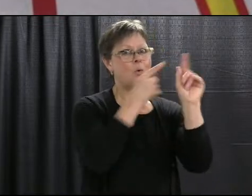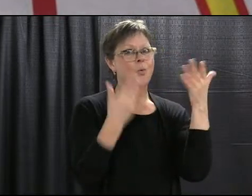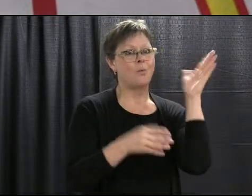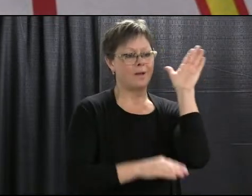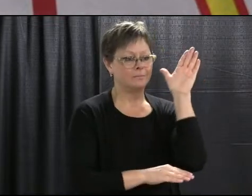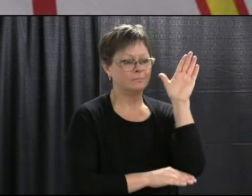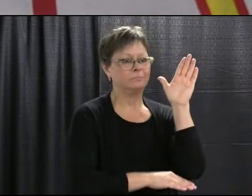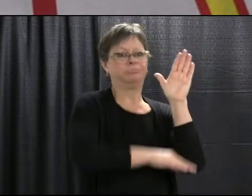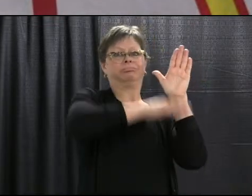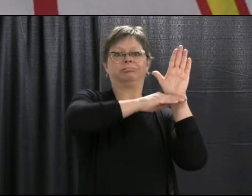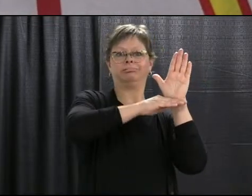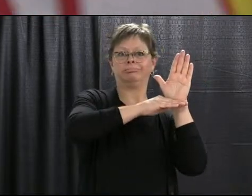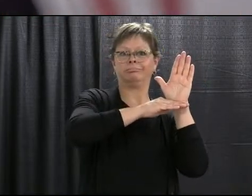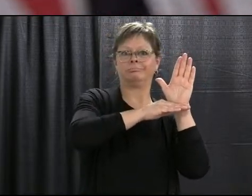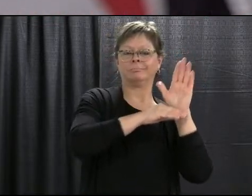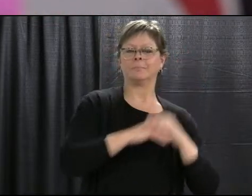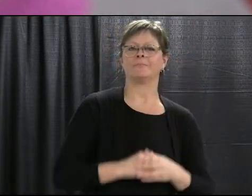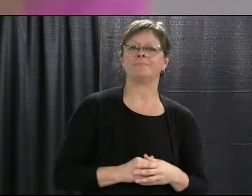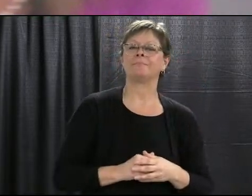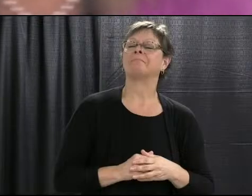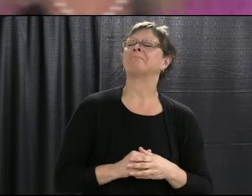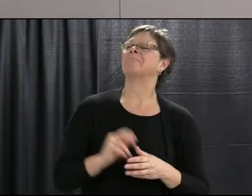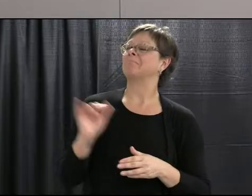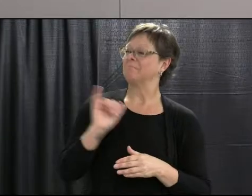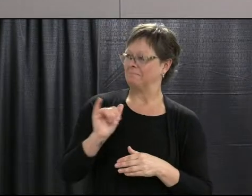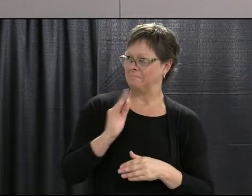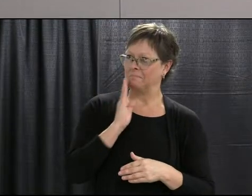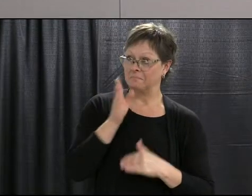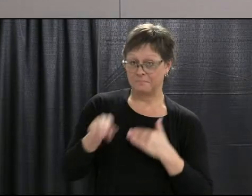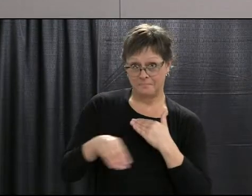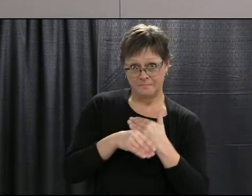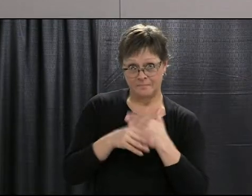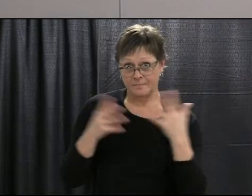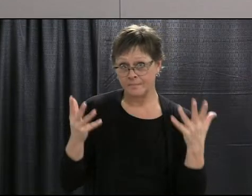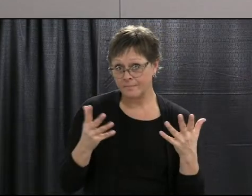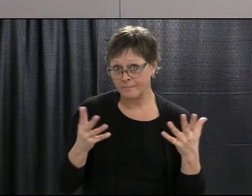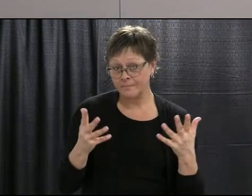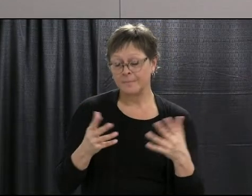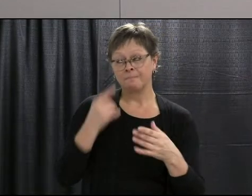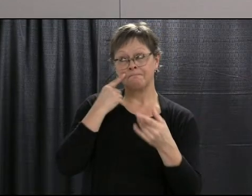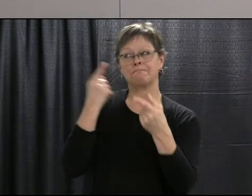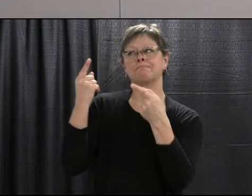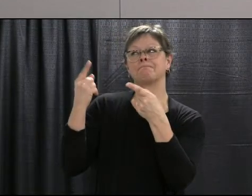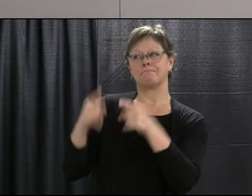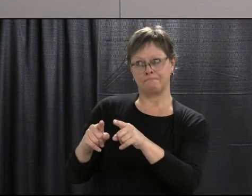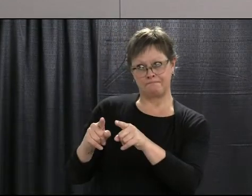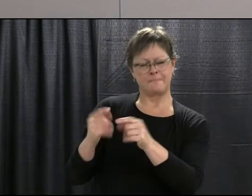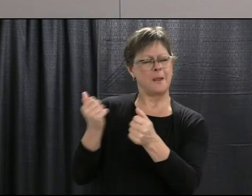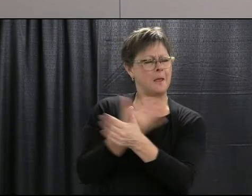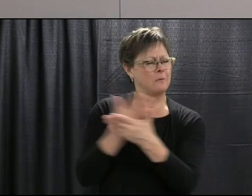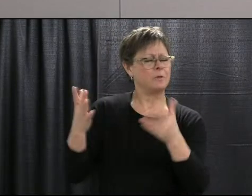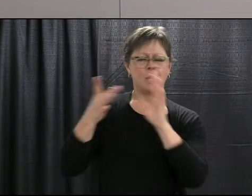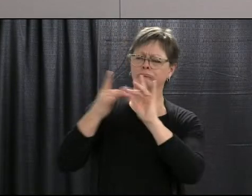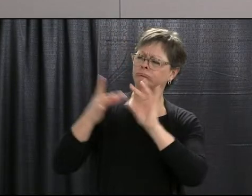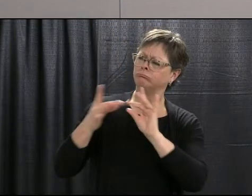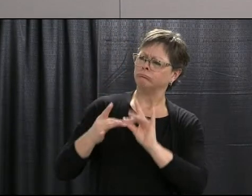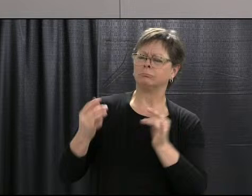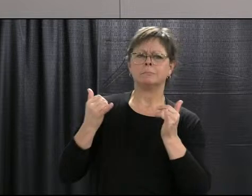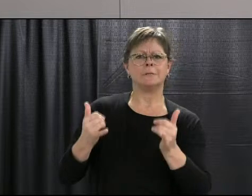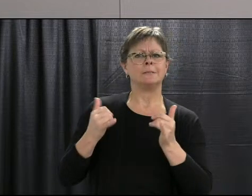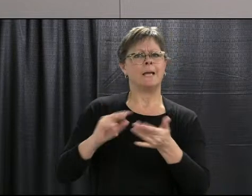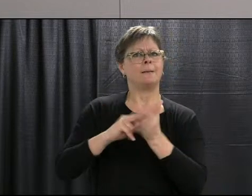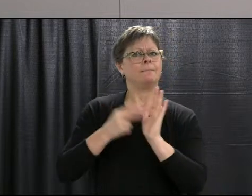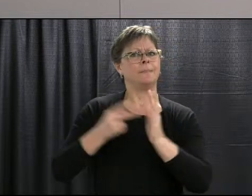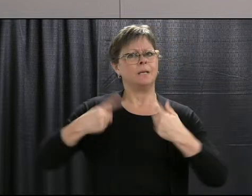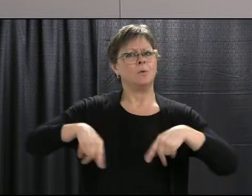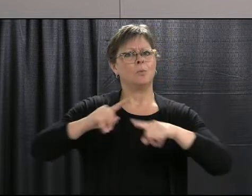significant. Minister, if I might add as well, absolutely agree with everything that's been said about our ability to recruit